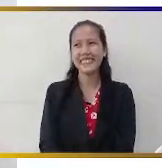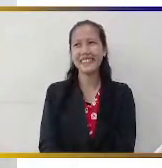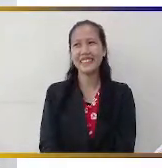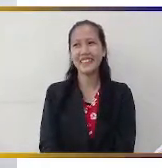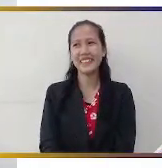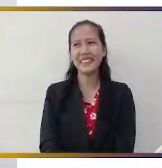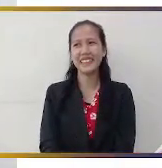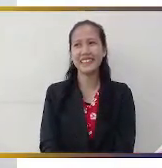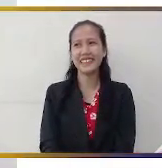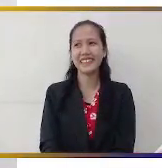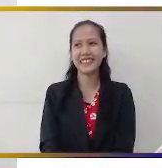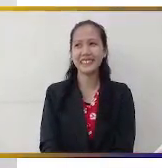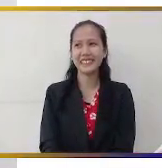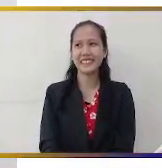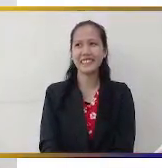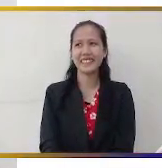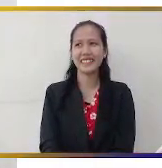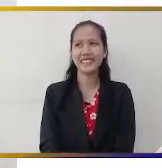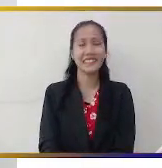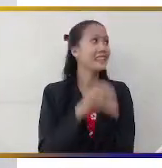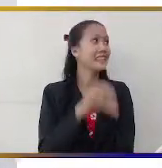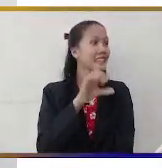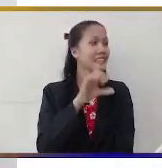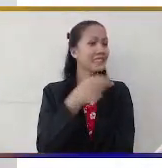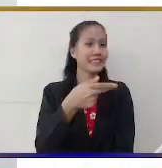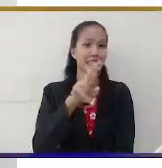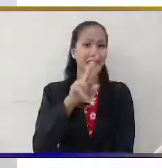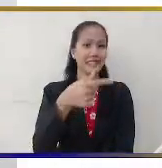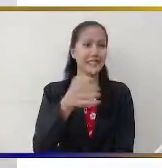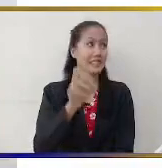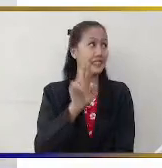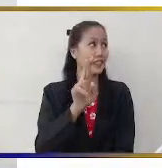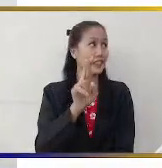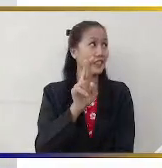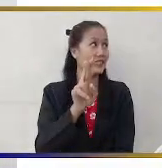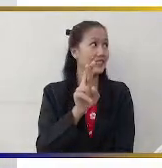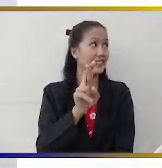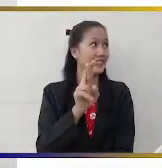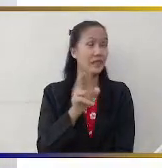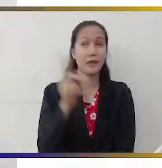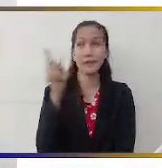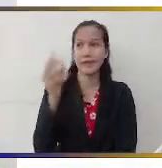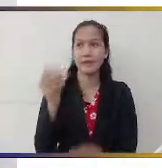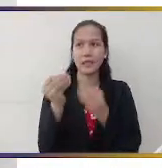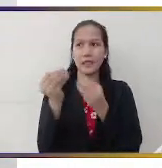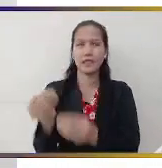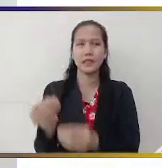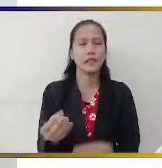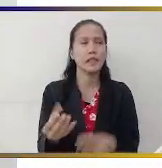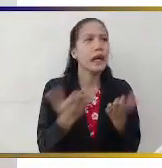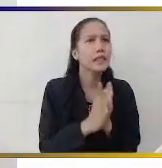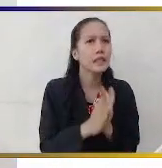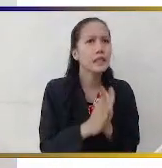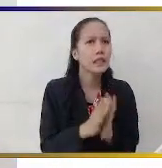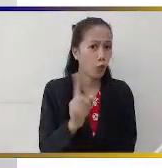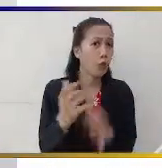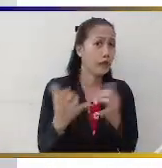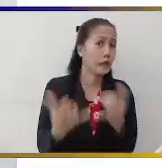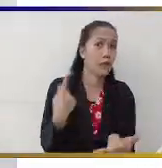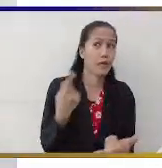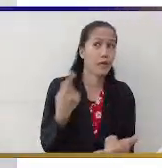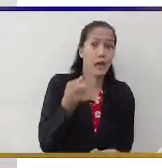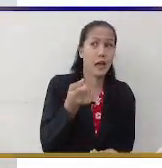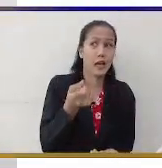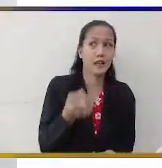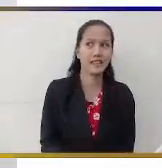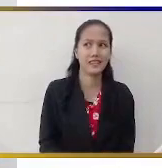Here, look, 200. Now, let me ask you a question. Watch this now. Are you ready to give that back? Yeah. Oh,